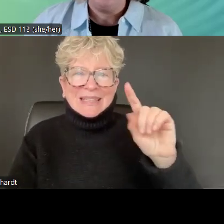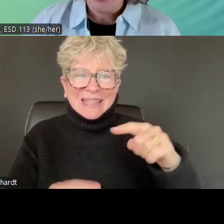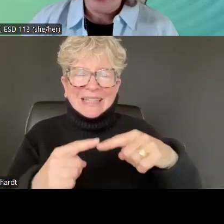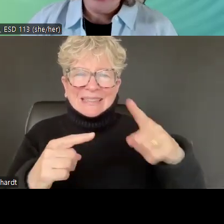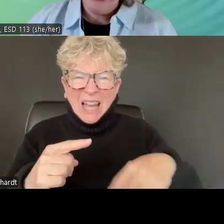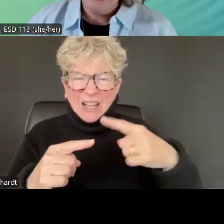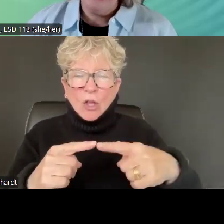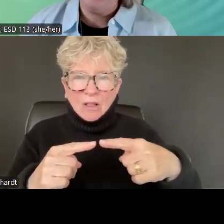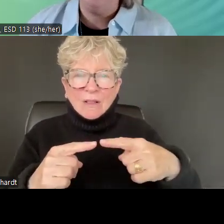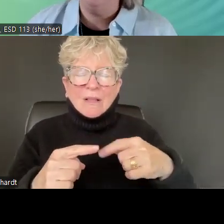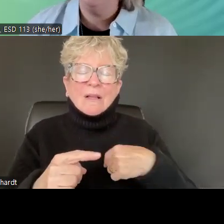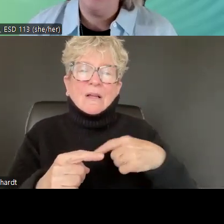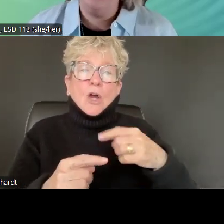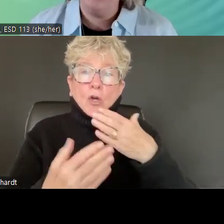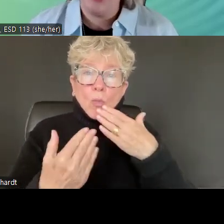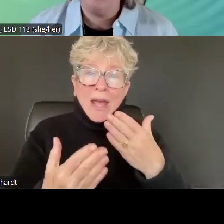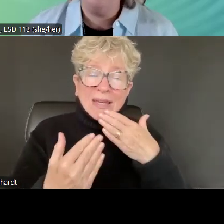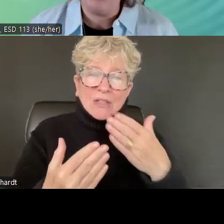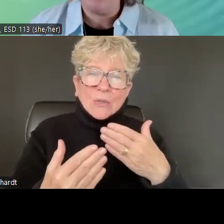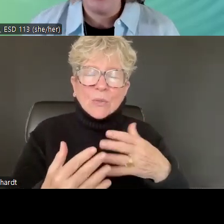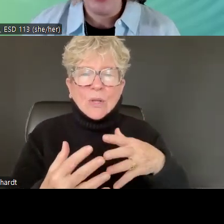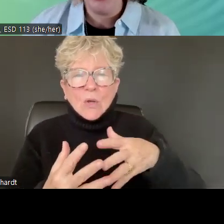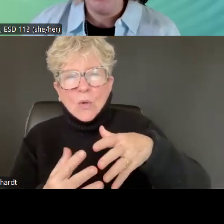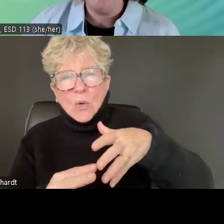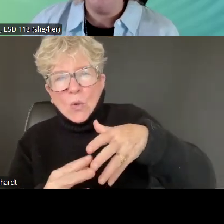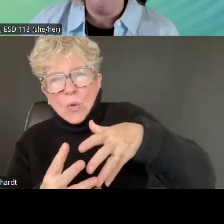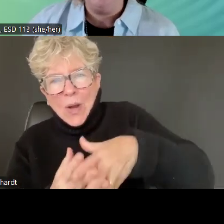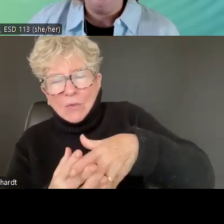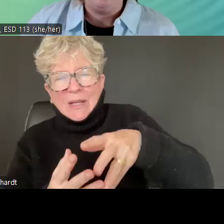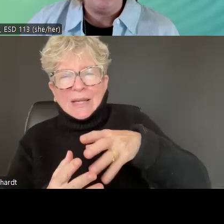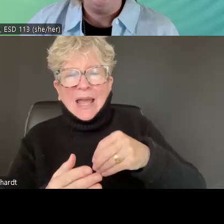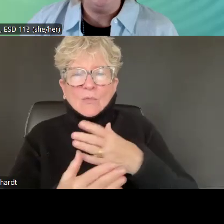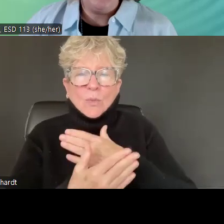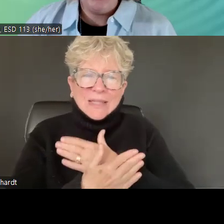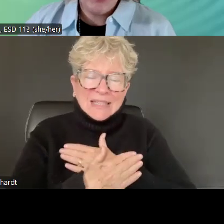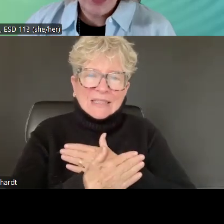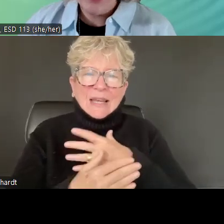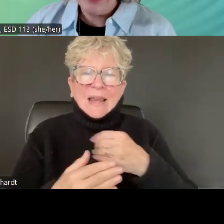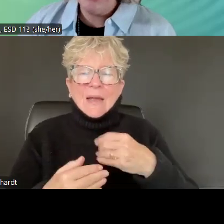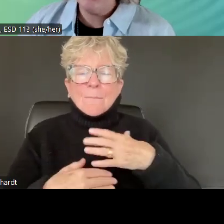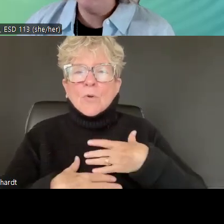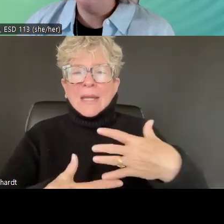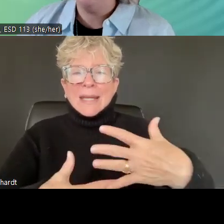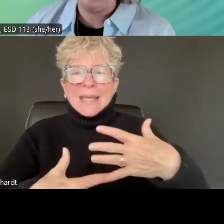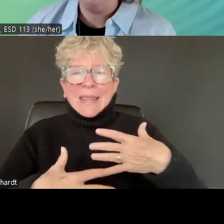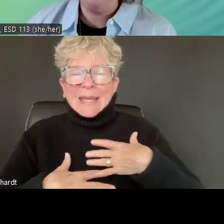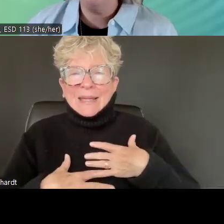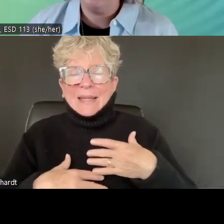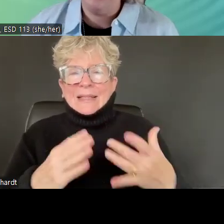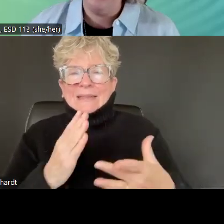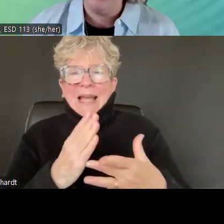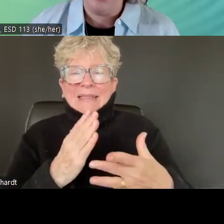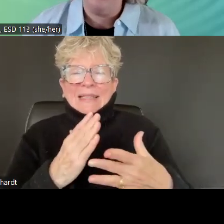things like gratitude, grounding and relaxation, and breathing techniques or